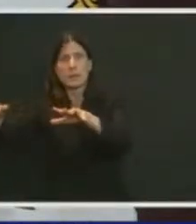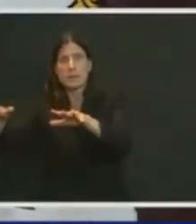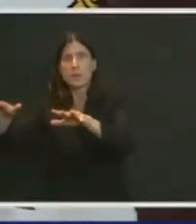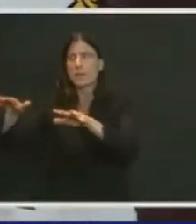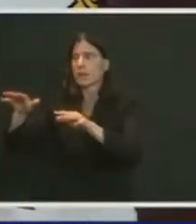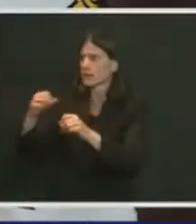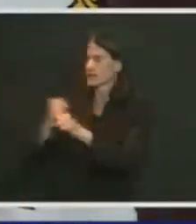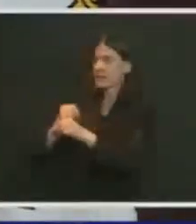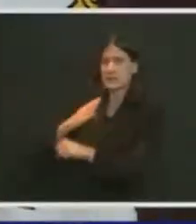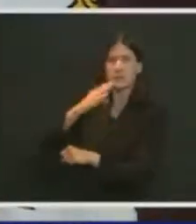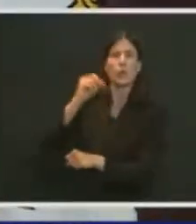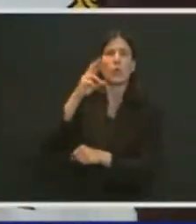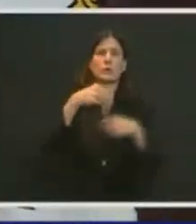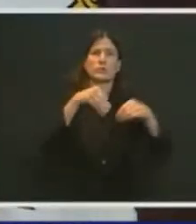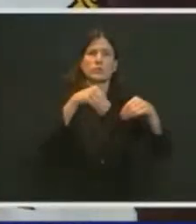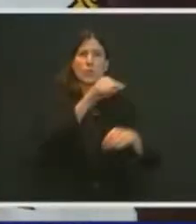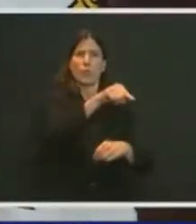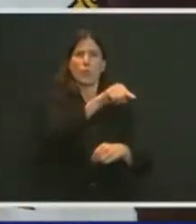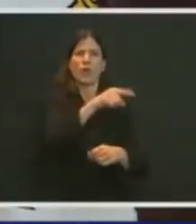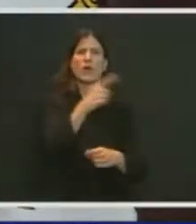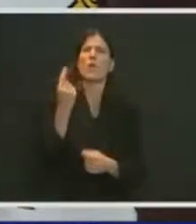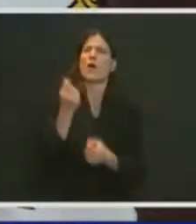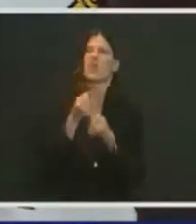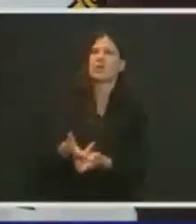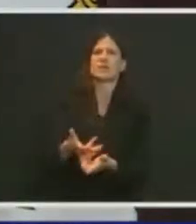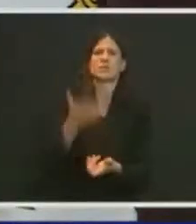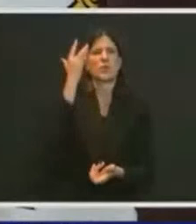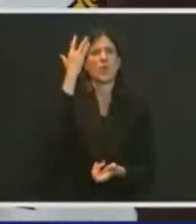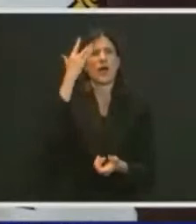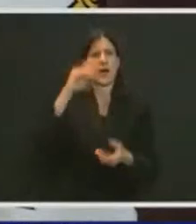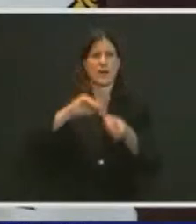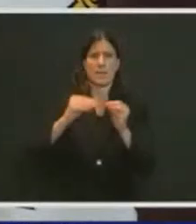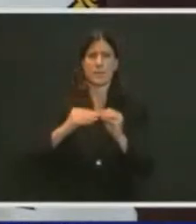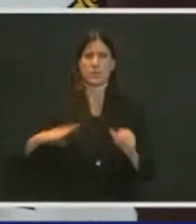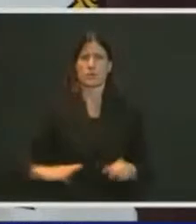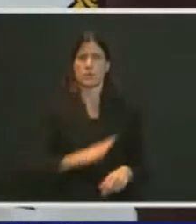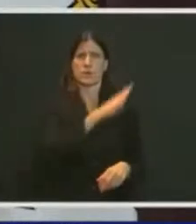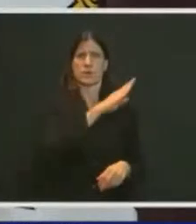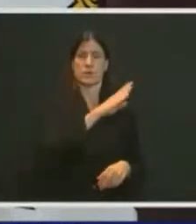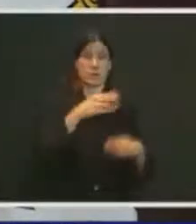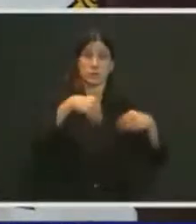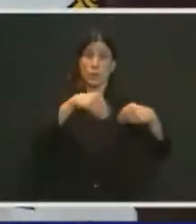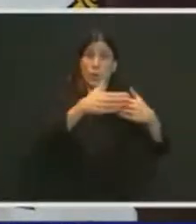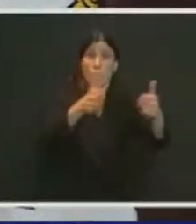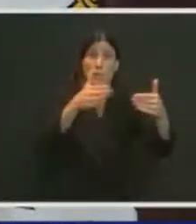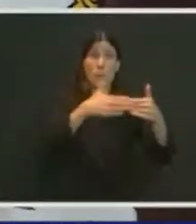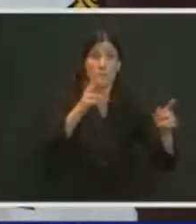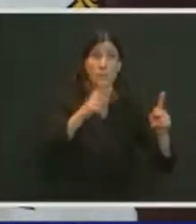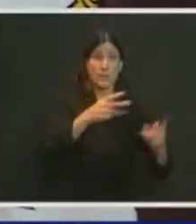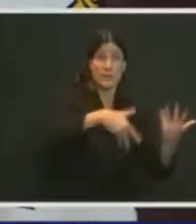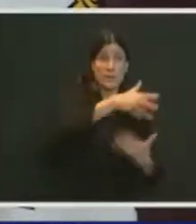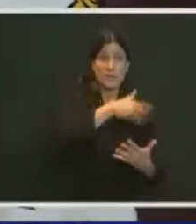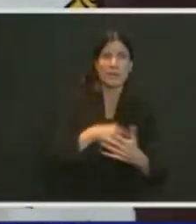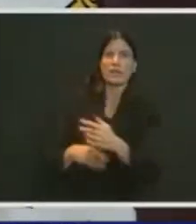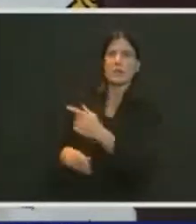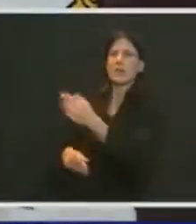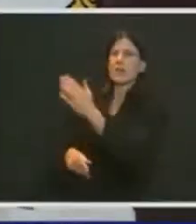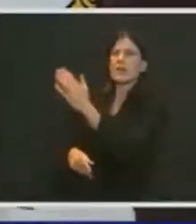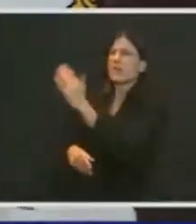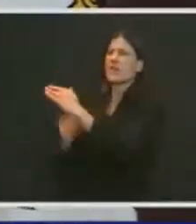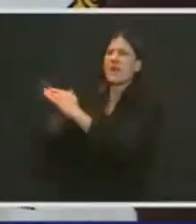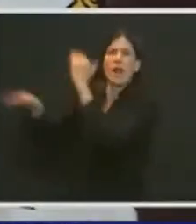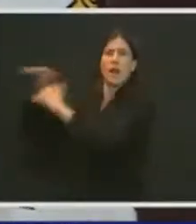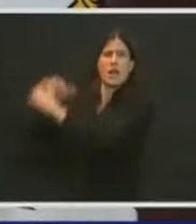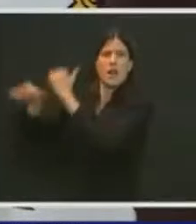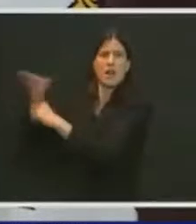I hope that's clearer, but that's the plan. I want to follow up on that. He can Just a follow quick up. follow-up on that. Now, the